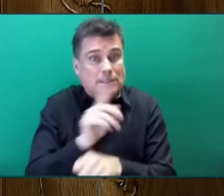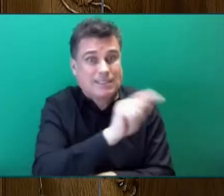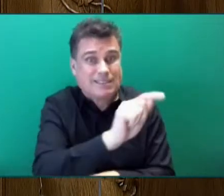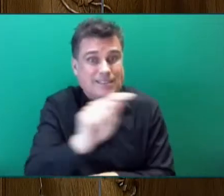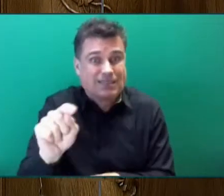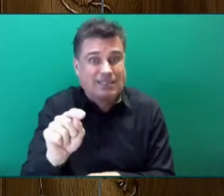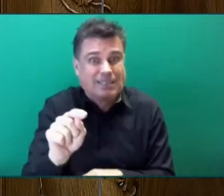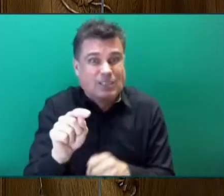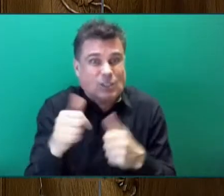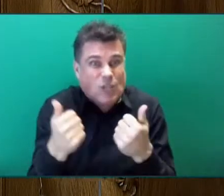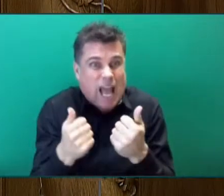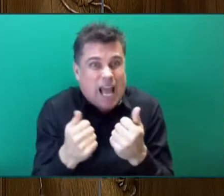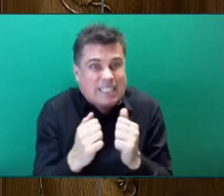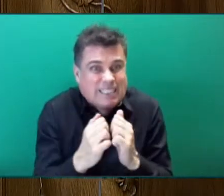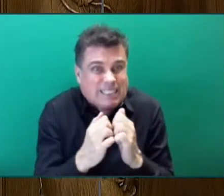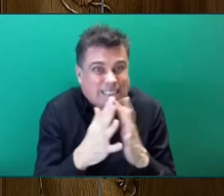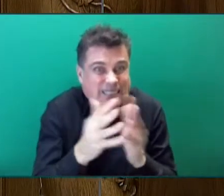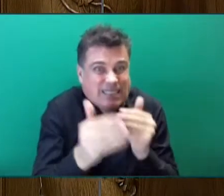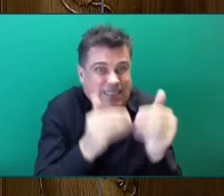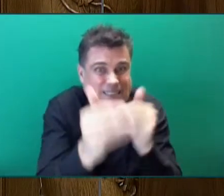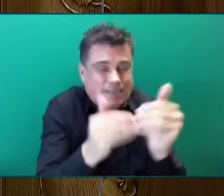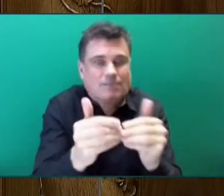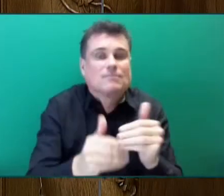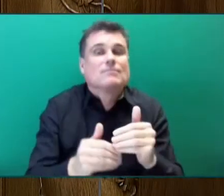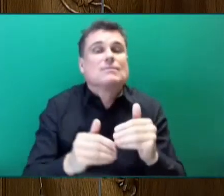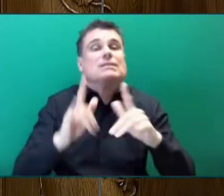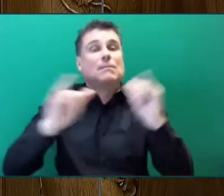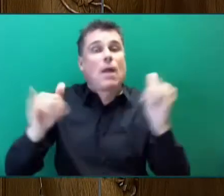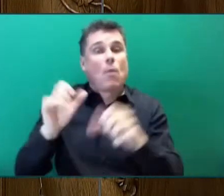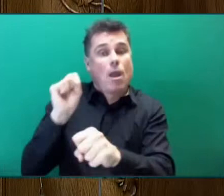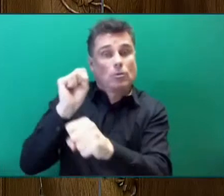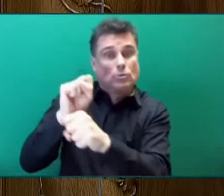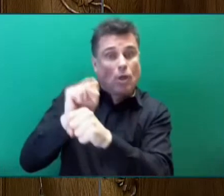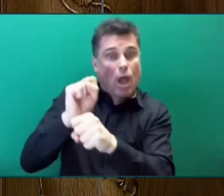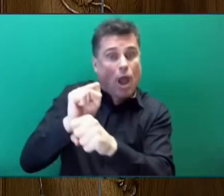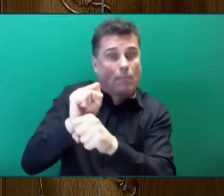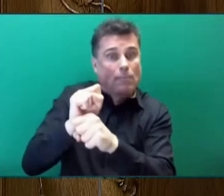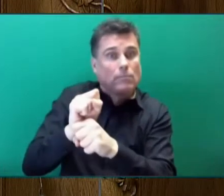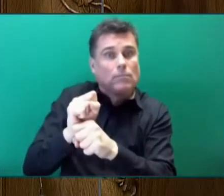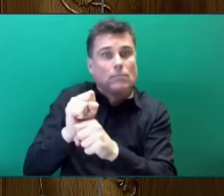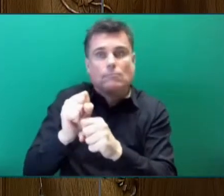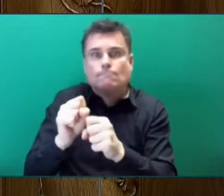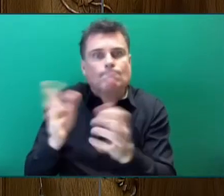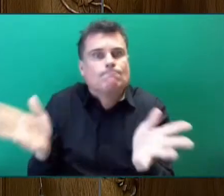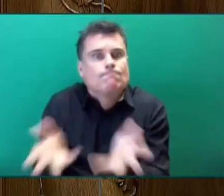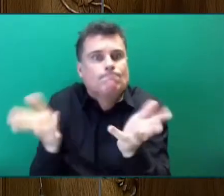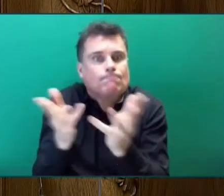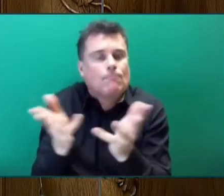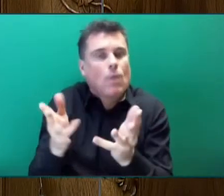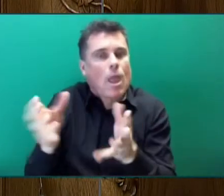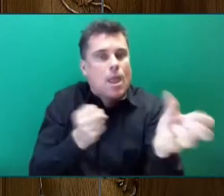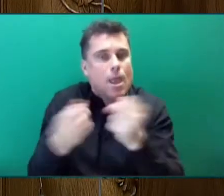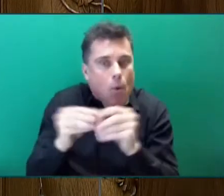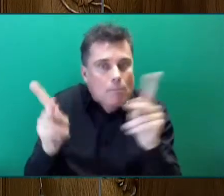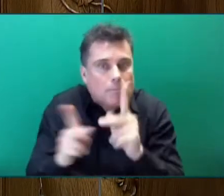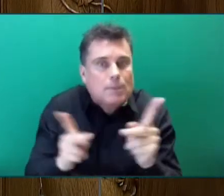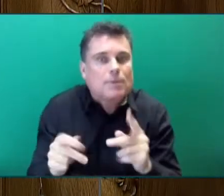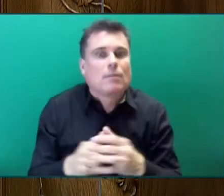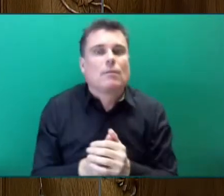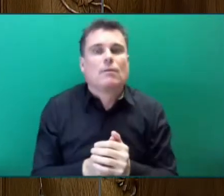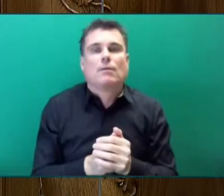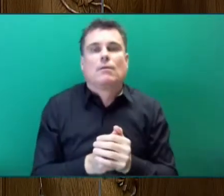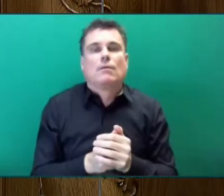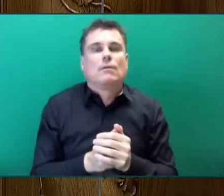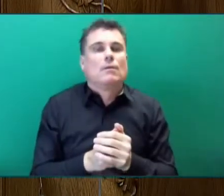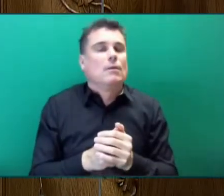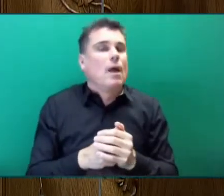the PST rebate on machinery and equipment. These supports provide direct funding to hard-hit businesses, making